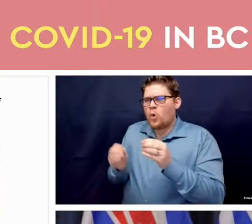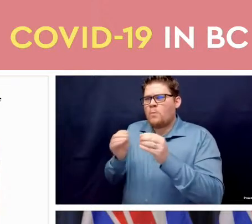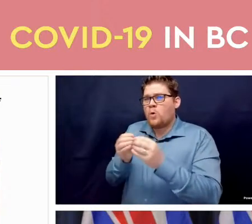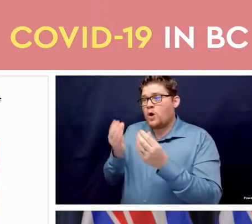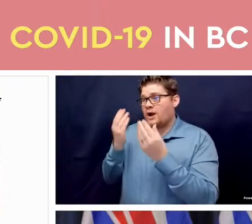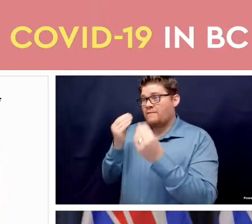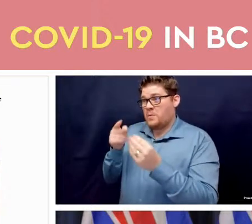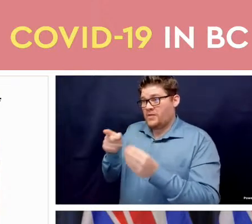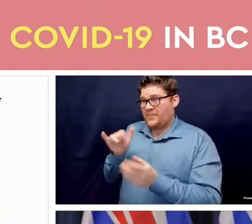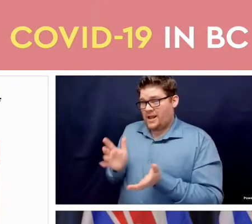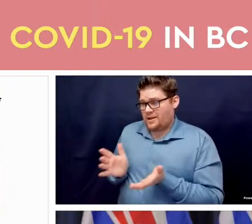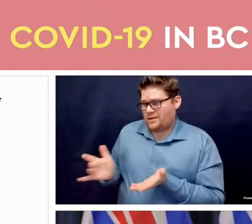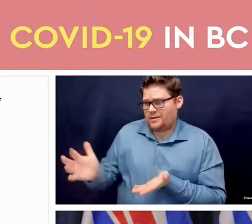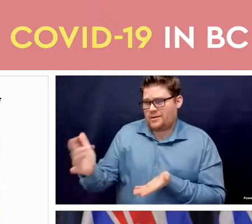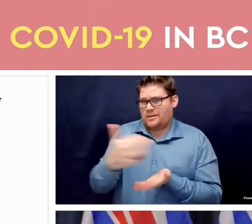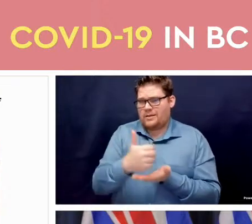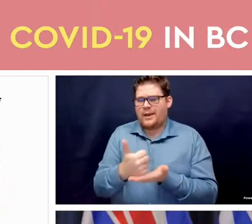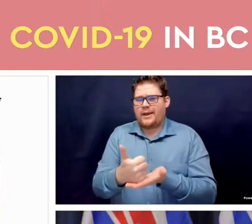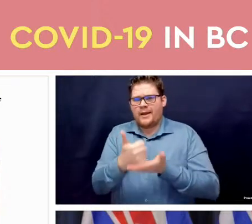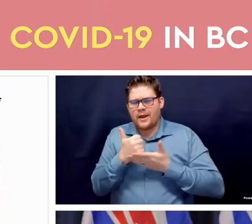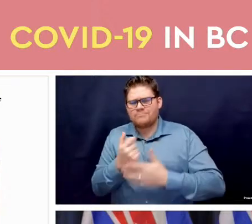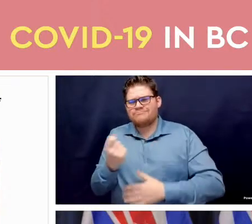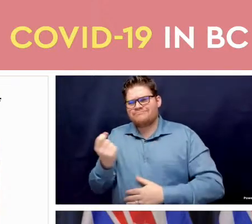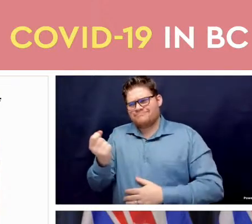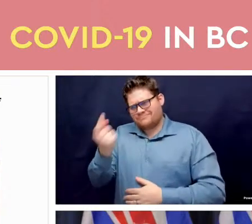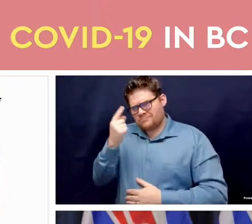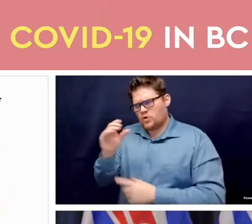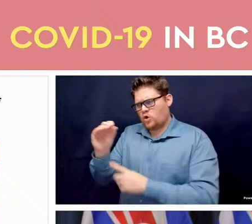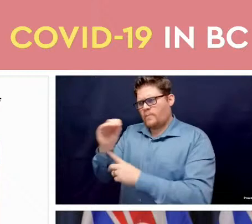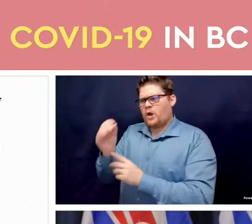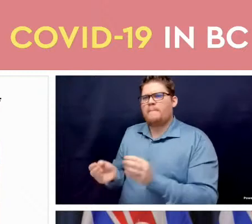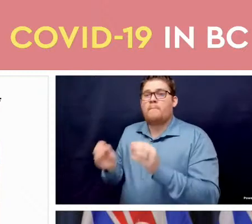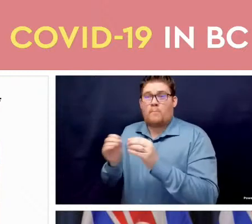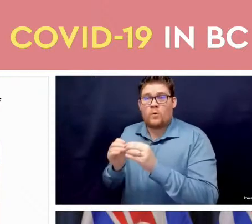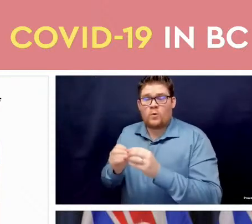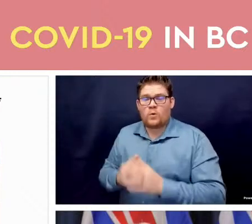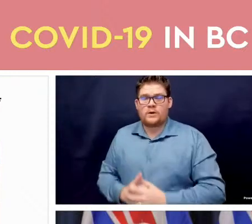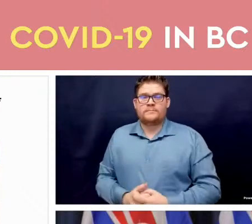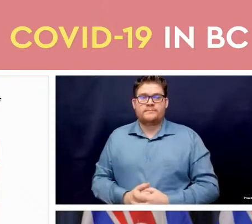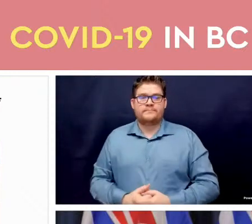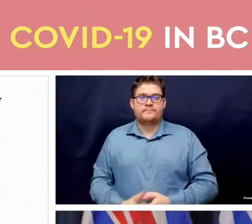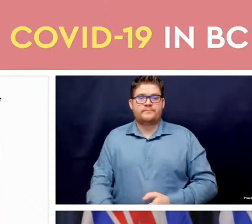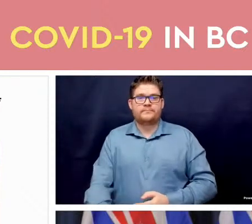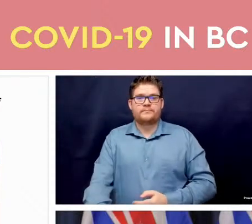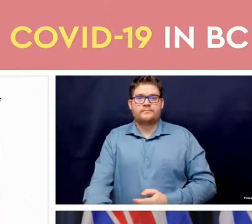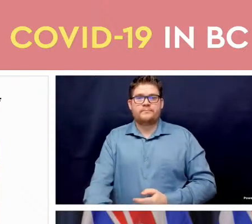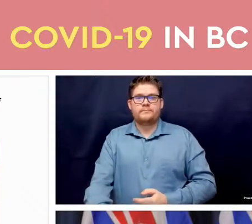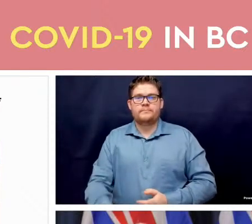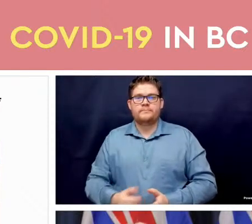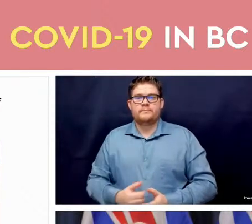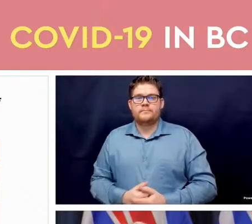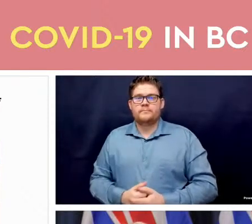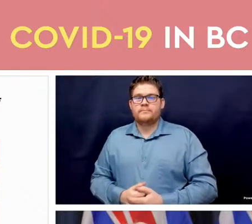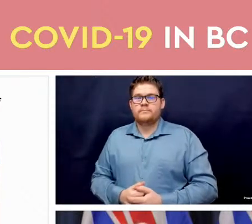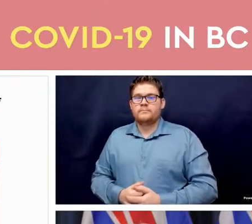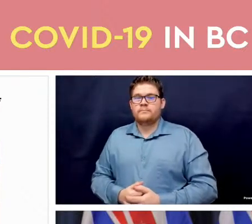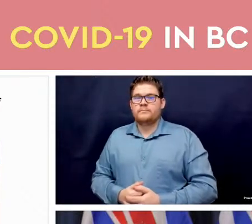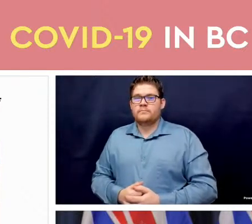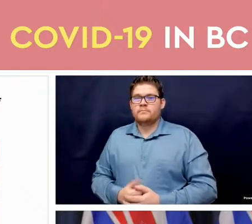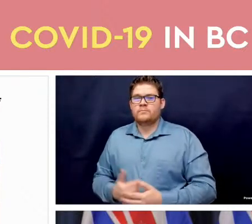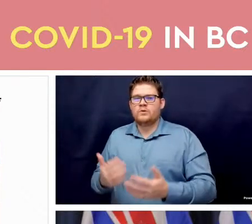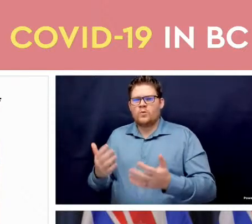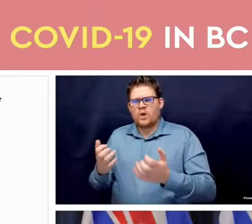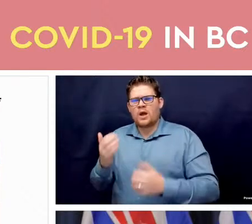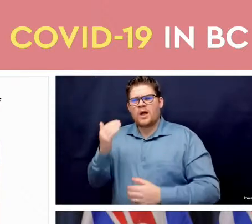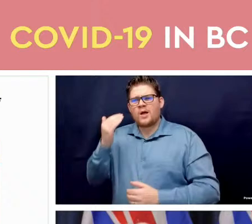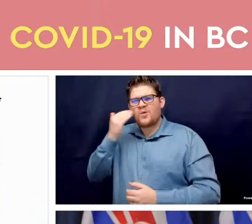it because of COVID that and Omicron that they're being admitted? Or is it an incidental finding? And then we need